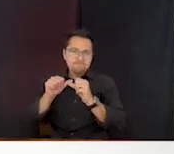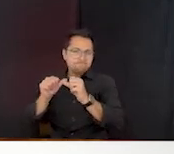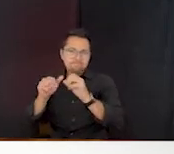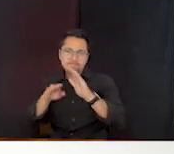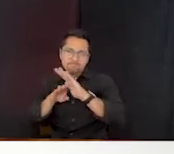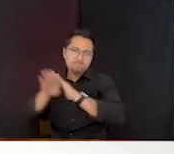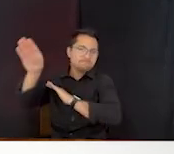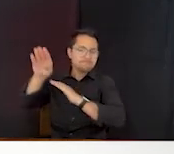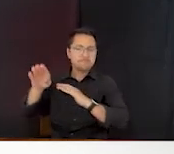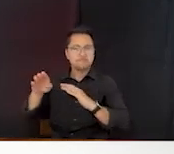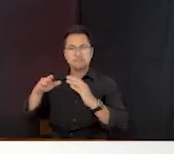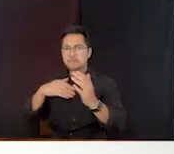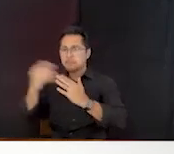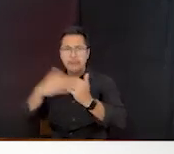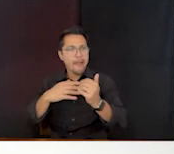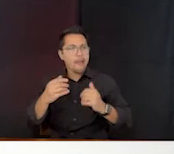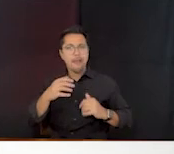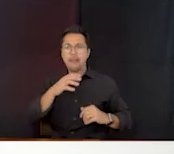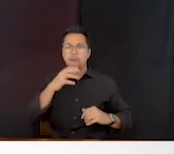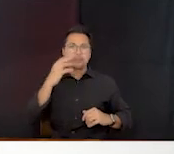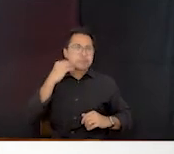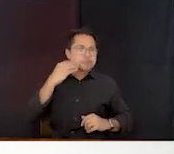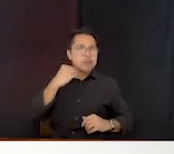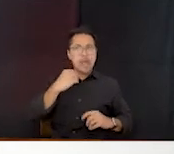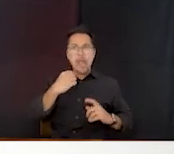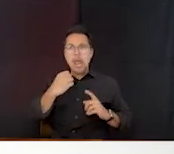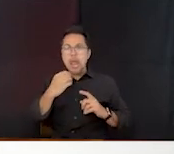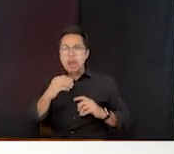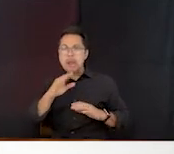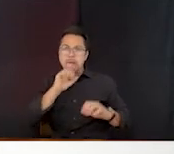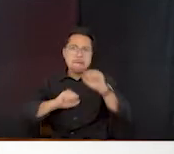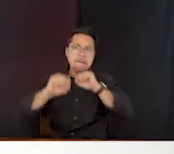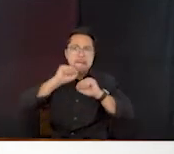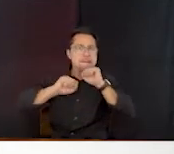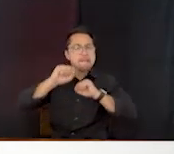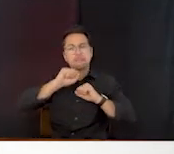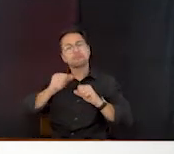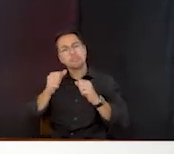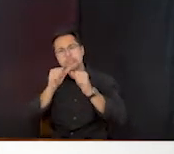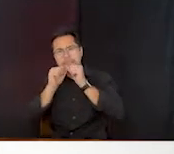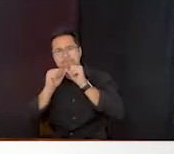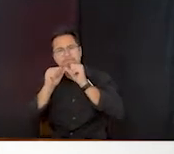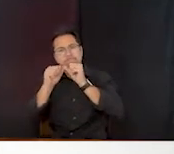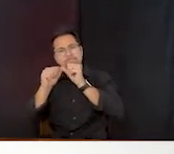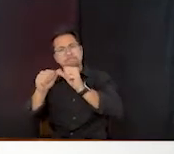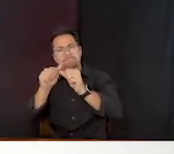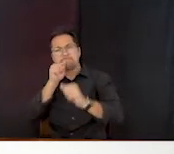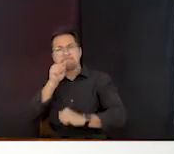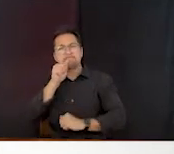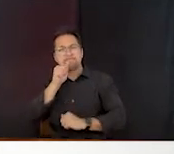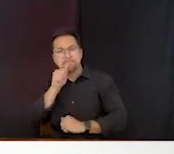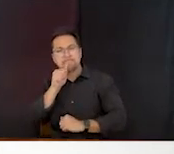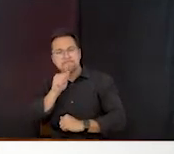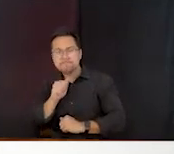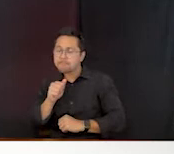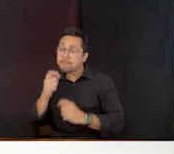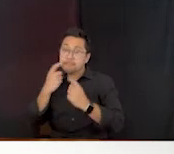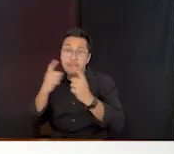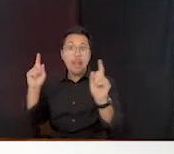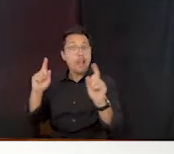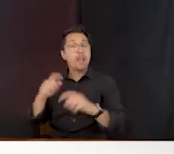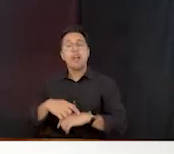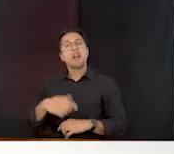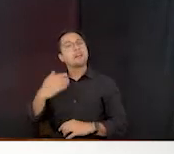even when you have a lot going for and against you. Just pushing through at the end of the day. I mean, I might have not